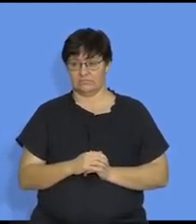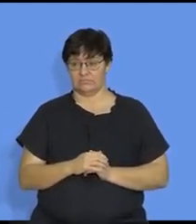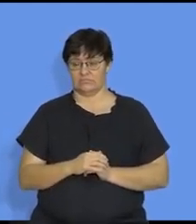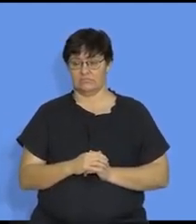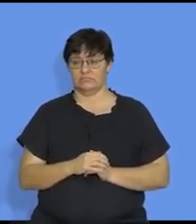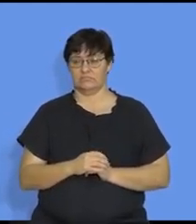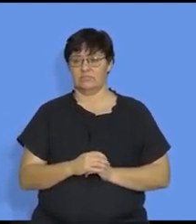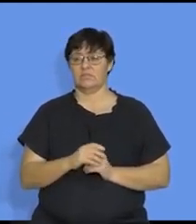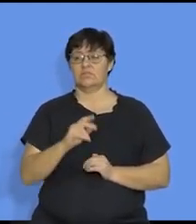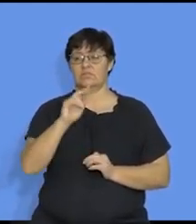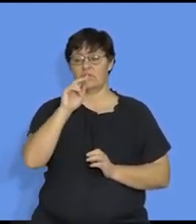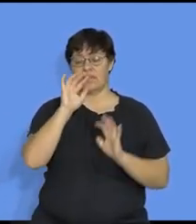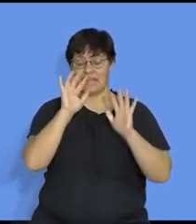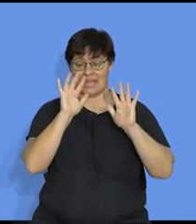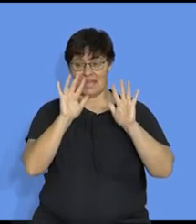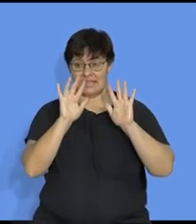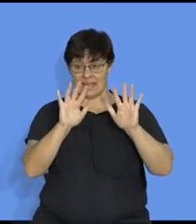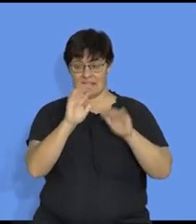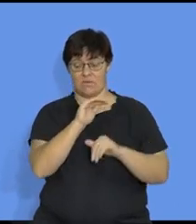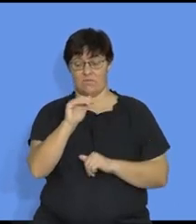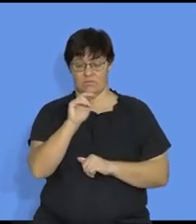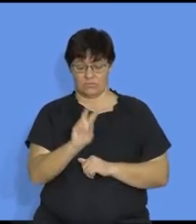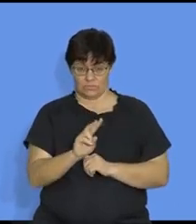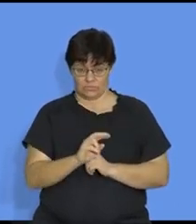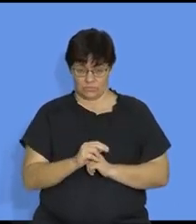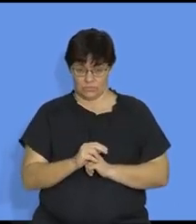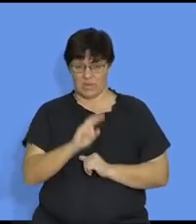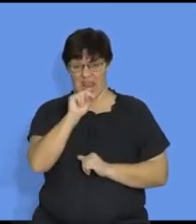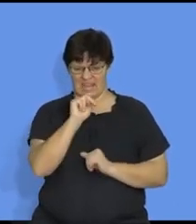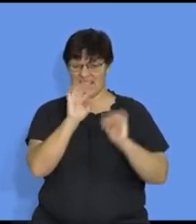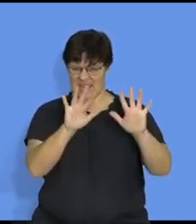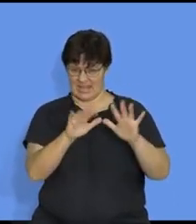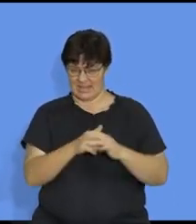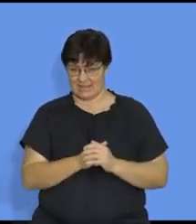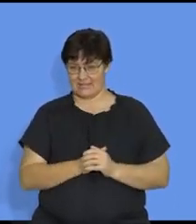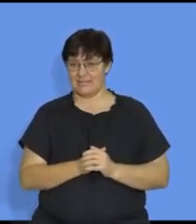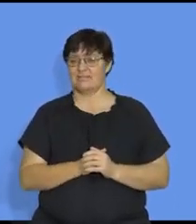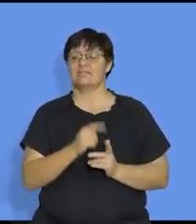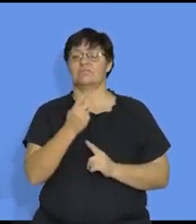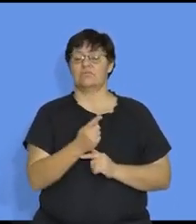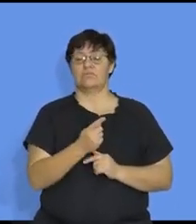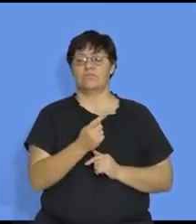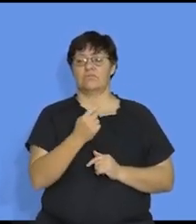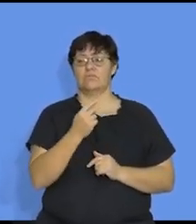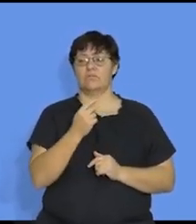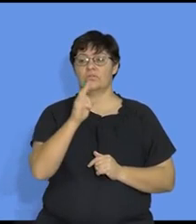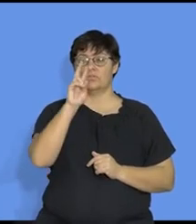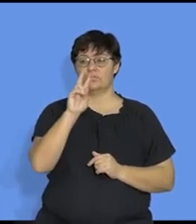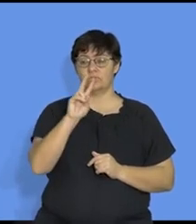added together. So n is equal to 10. I now then need to substitute in